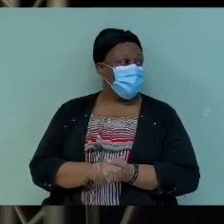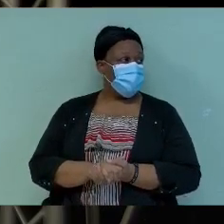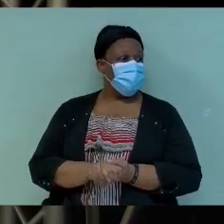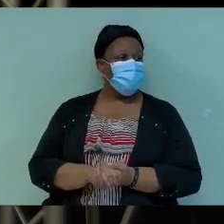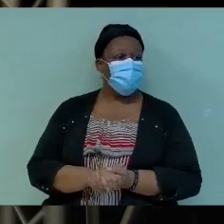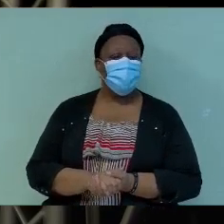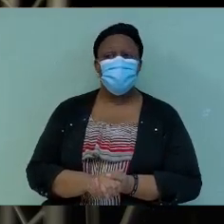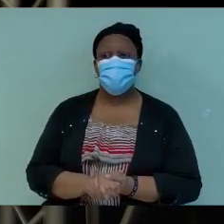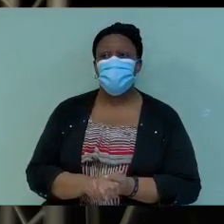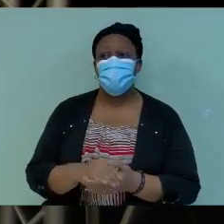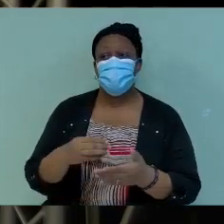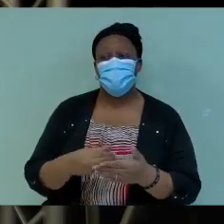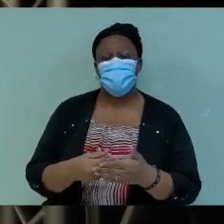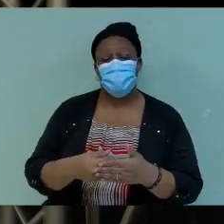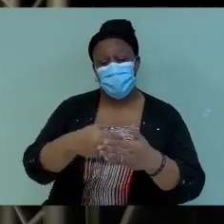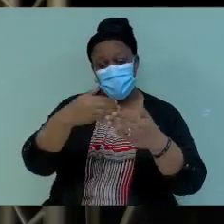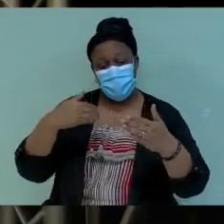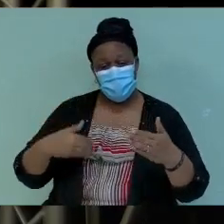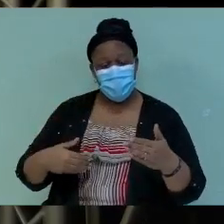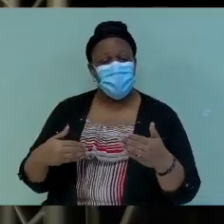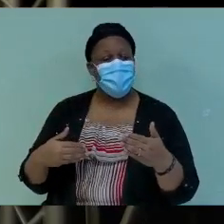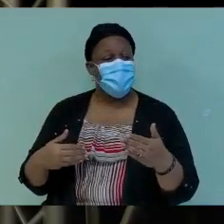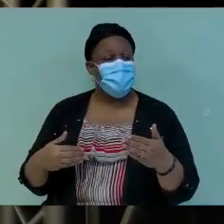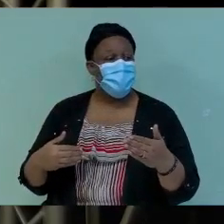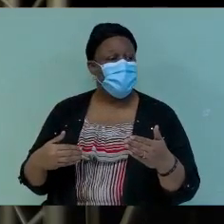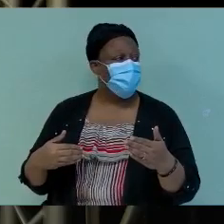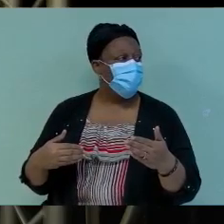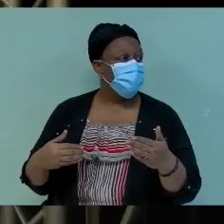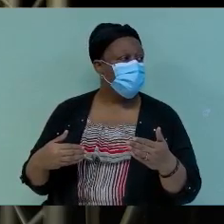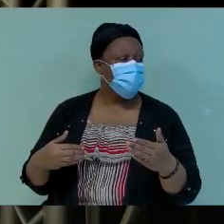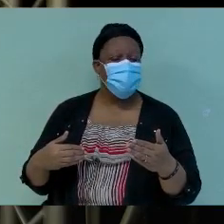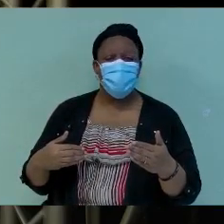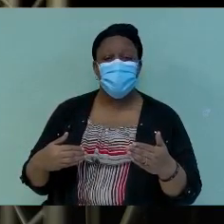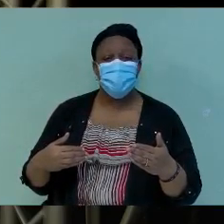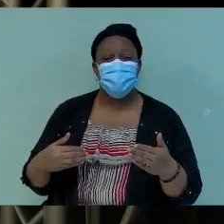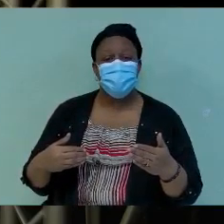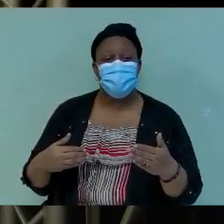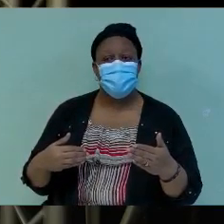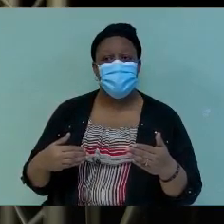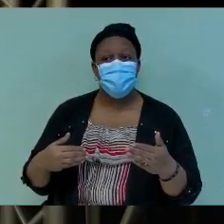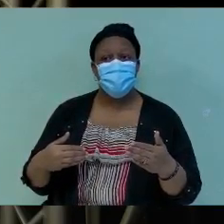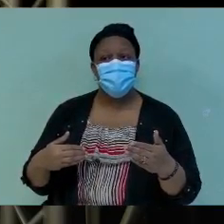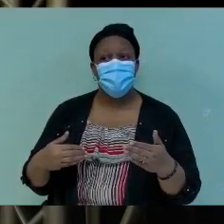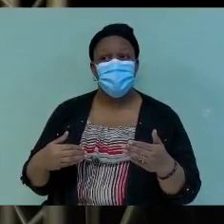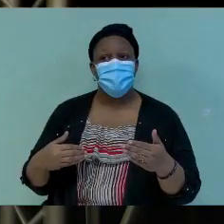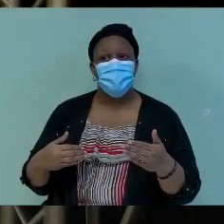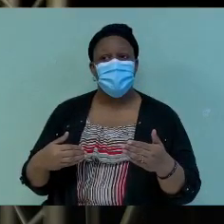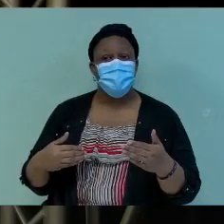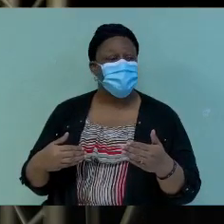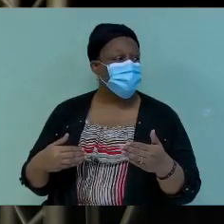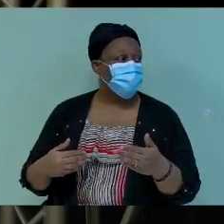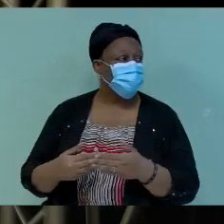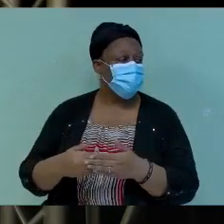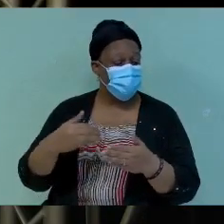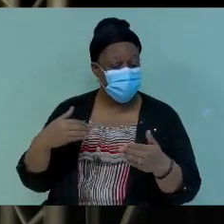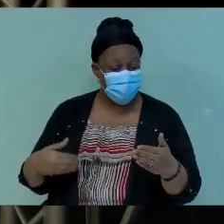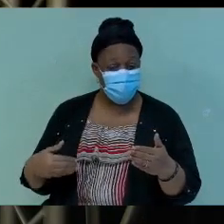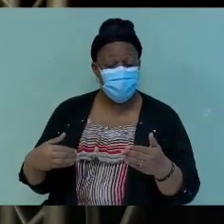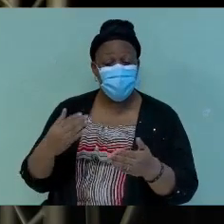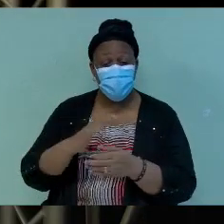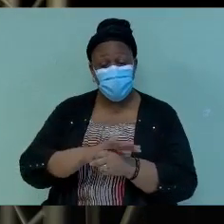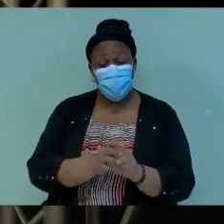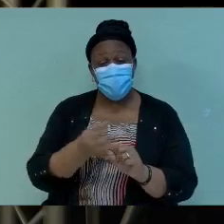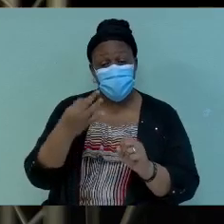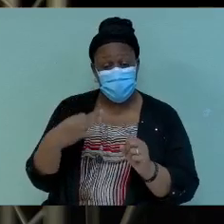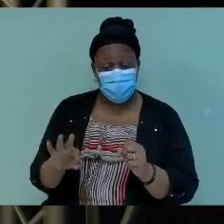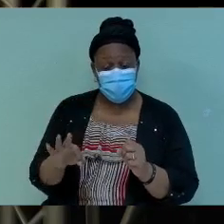we began the process of engaging our medical offices, labs, etc., around St. Kitts.